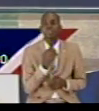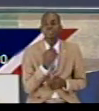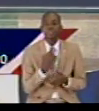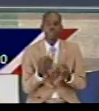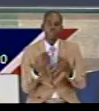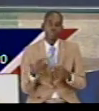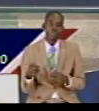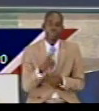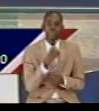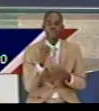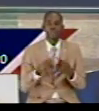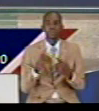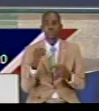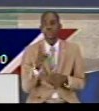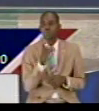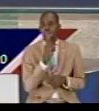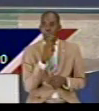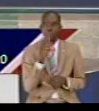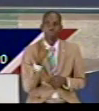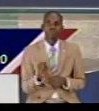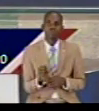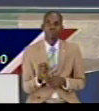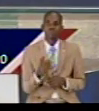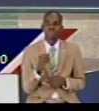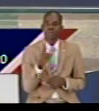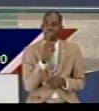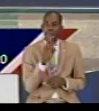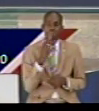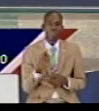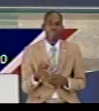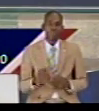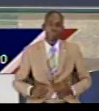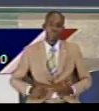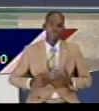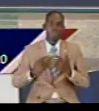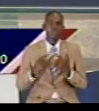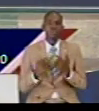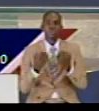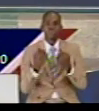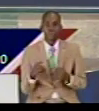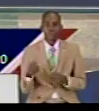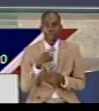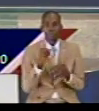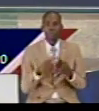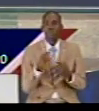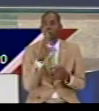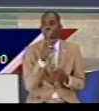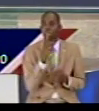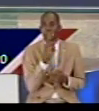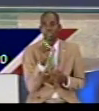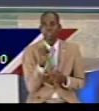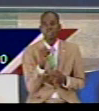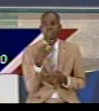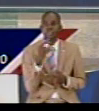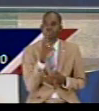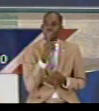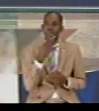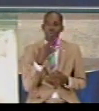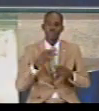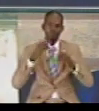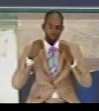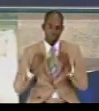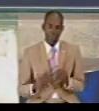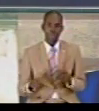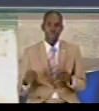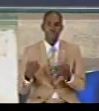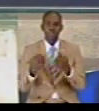ye to the waters. The water of life. Come ye to the waters, the water of strength. Come